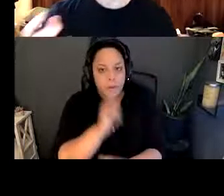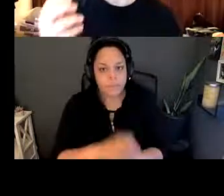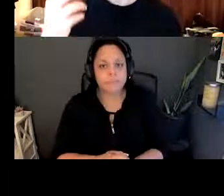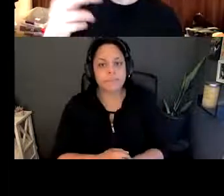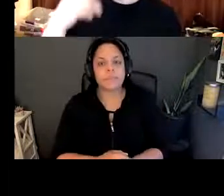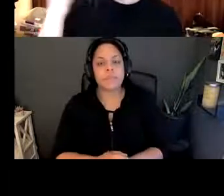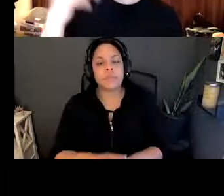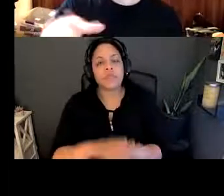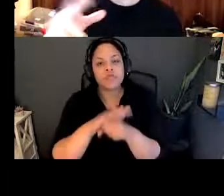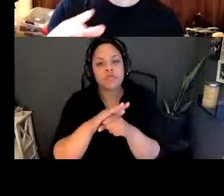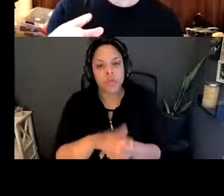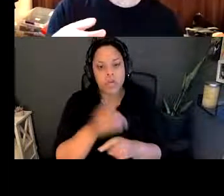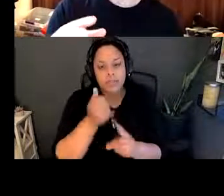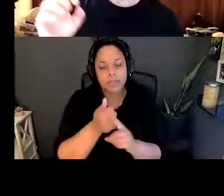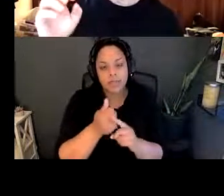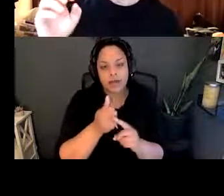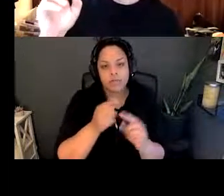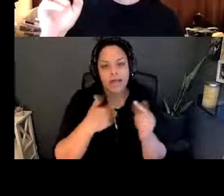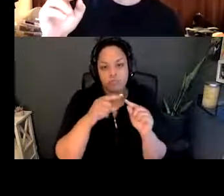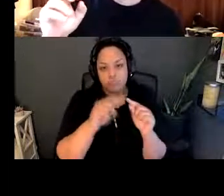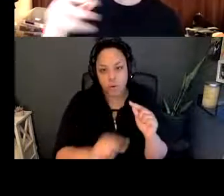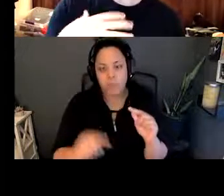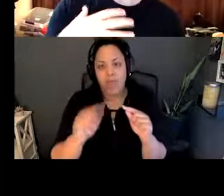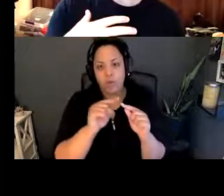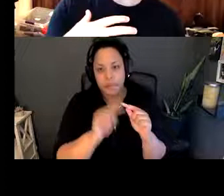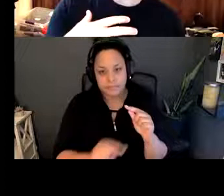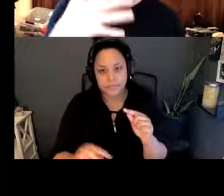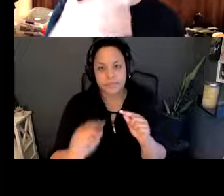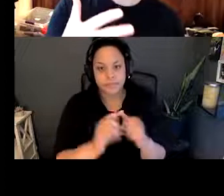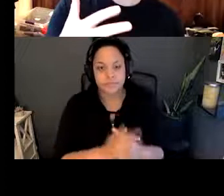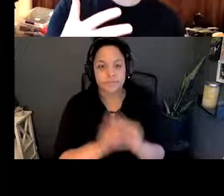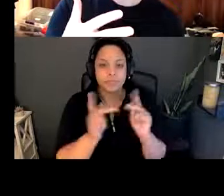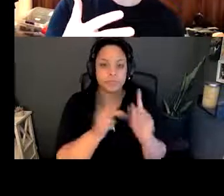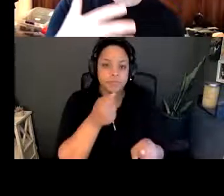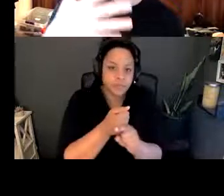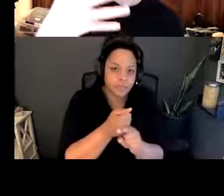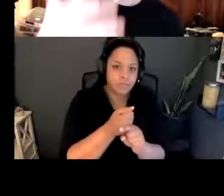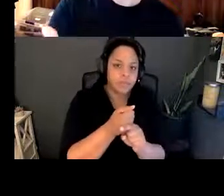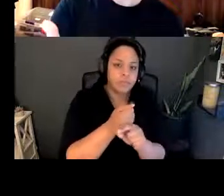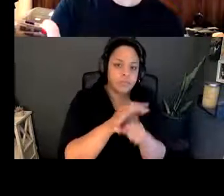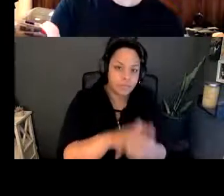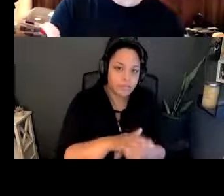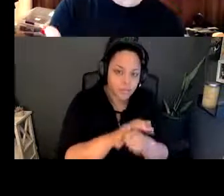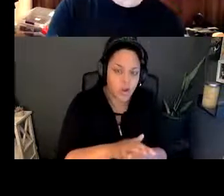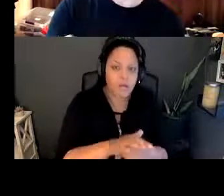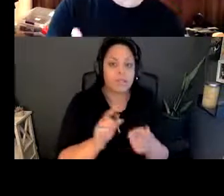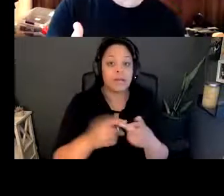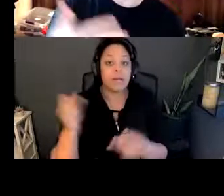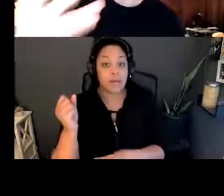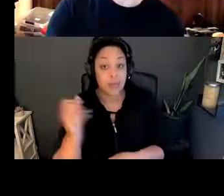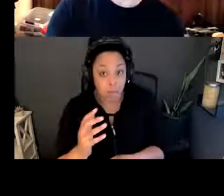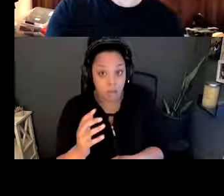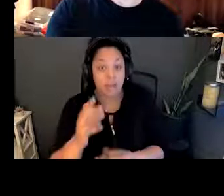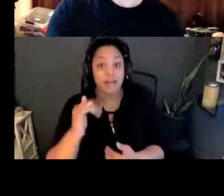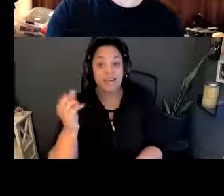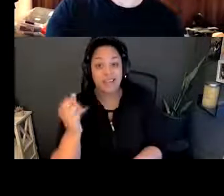stress is kind of this circularity with stress, right? People have stress, they gamble, and then the consequences of their gambling lead